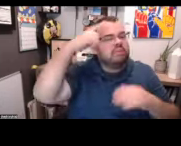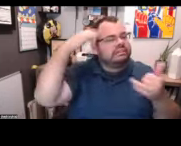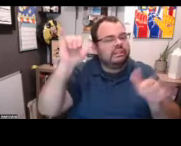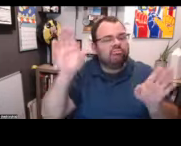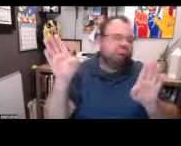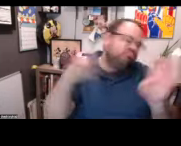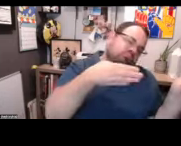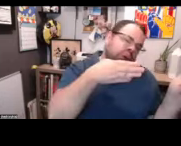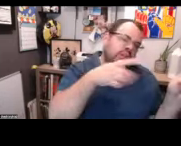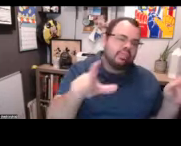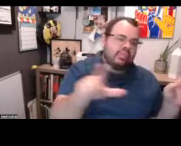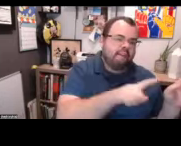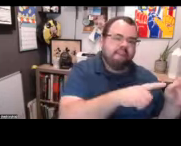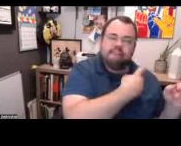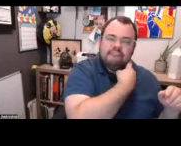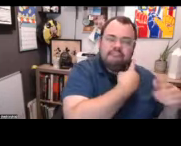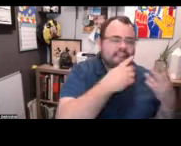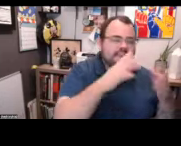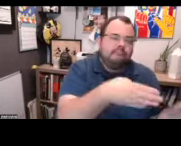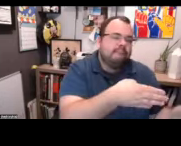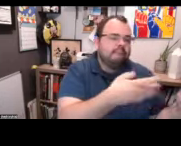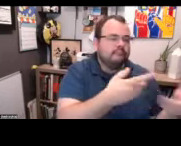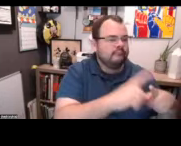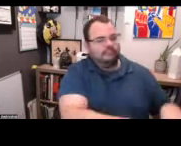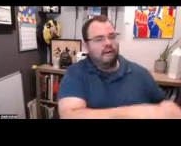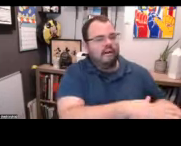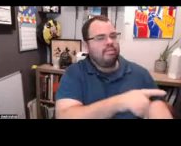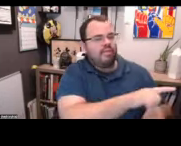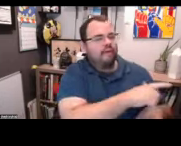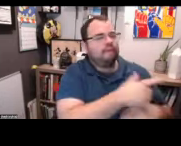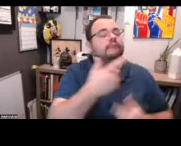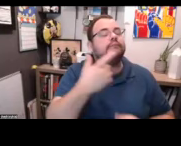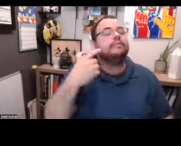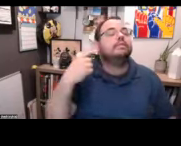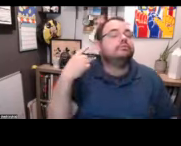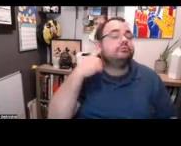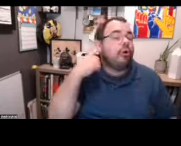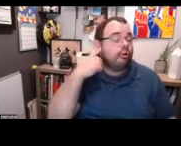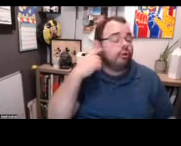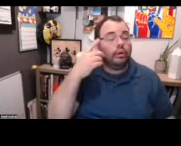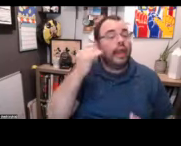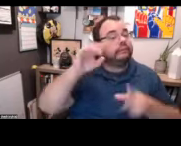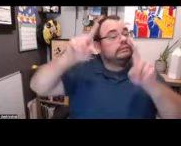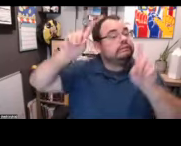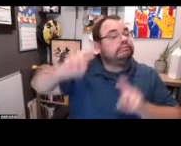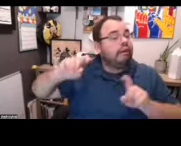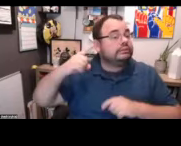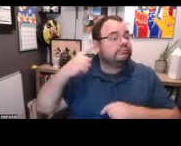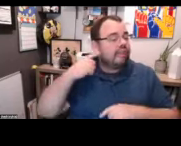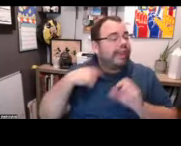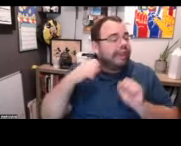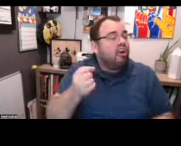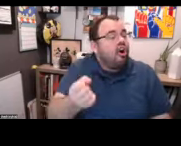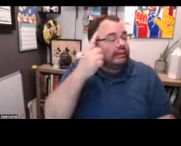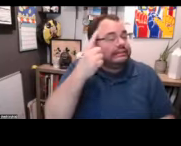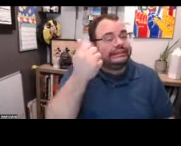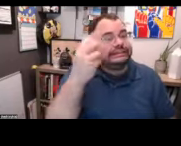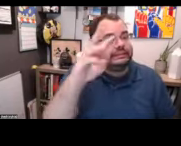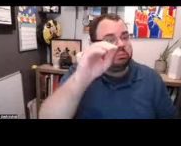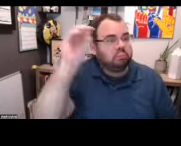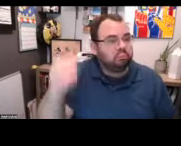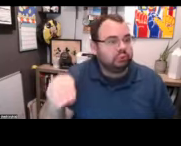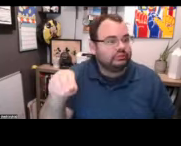things got muddled, and my brain just decided to shift and focus on my left ear on its own. So my right ear, I